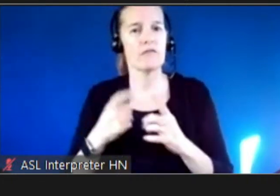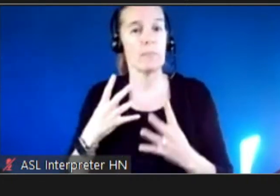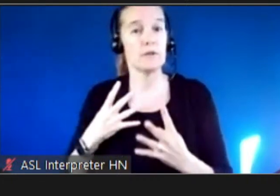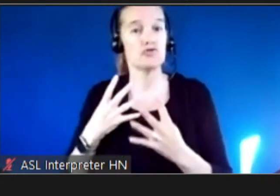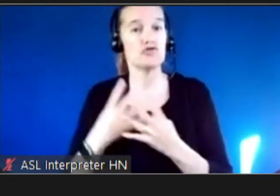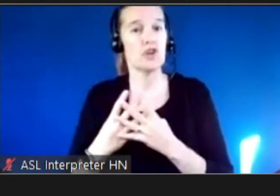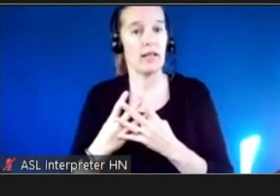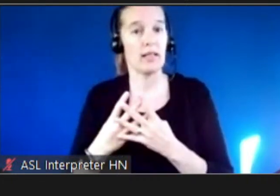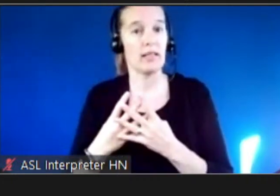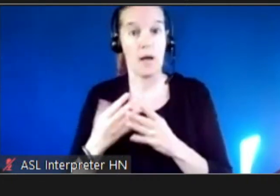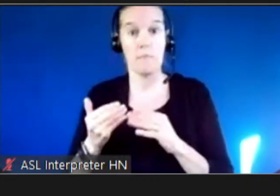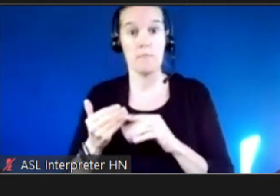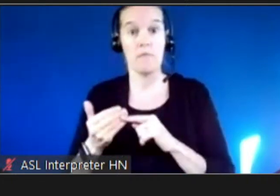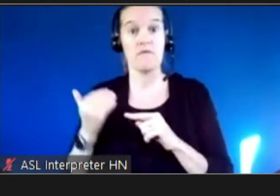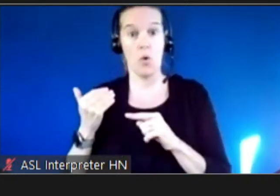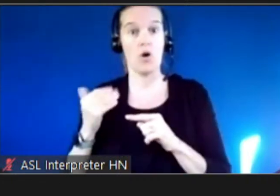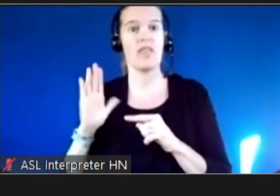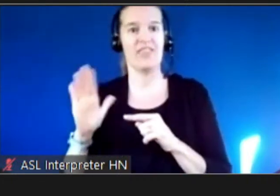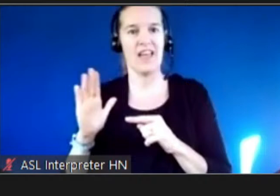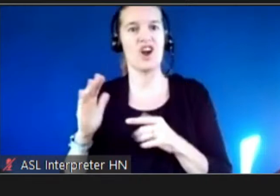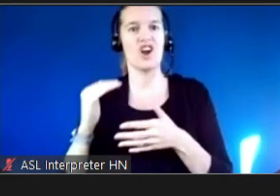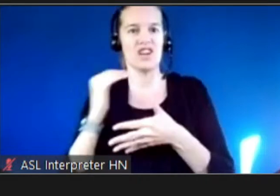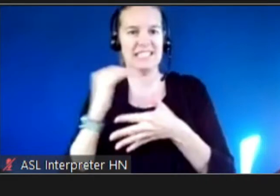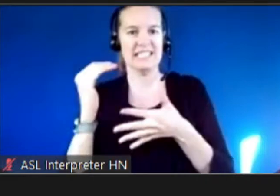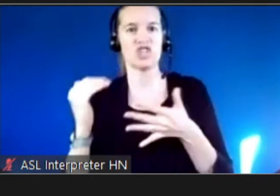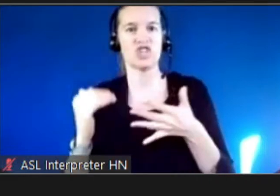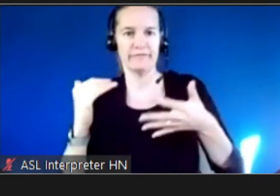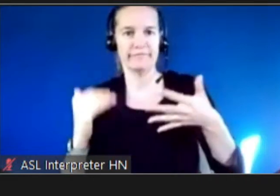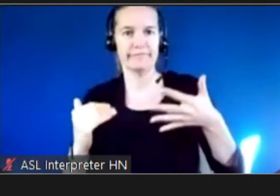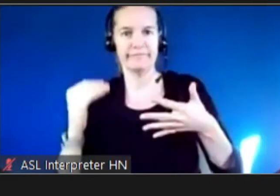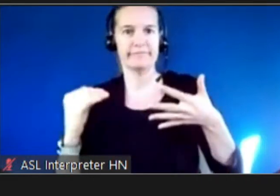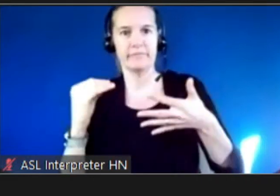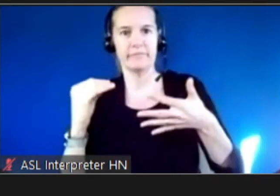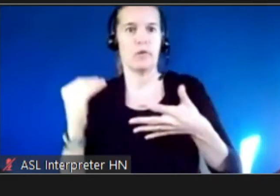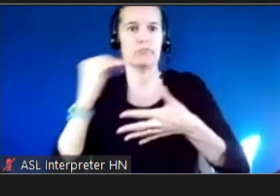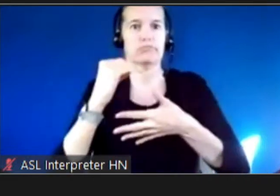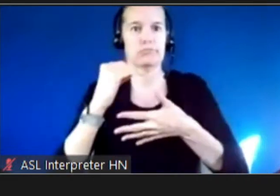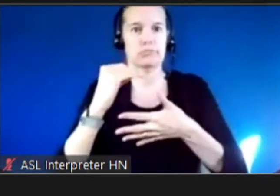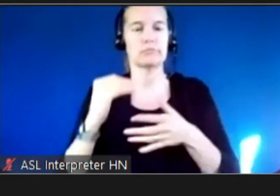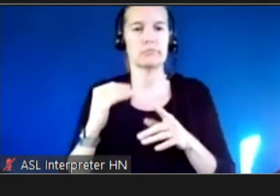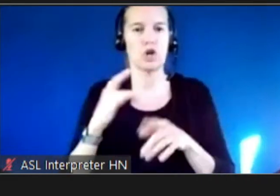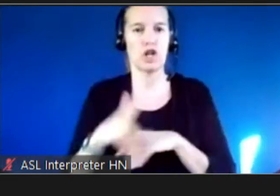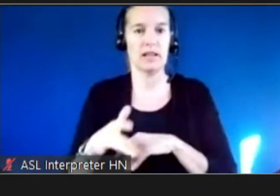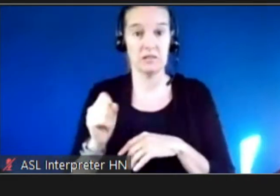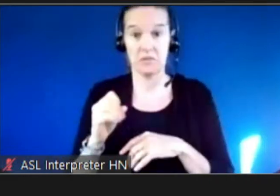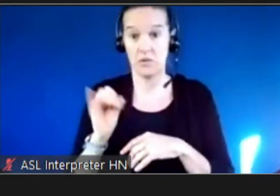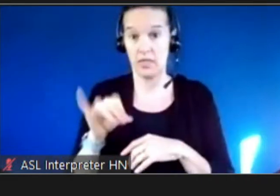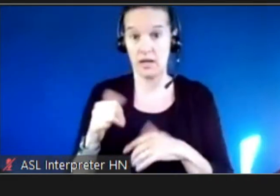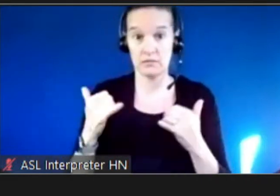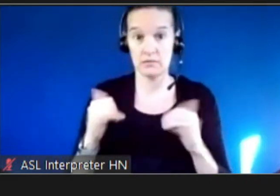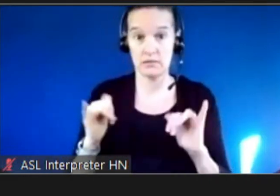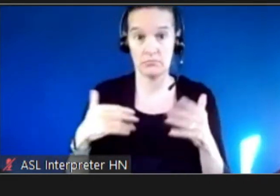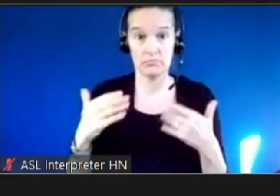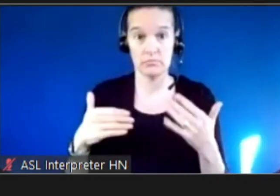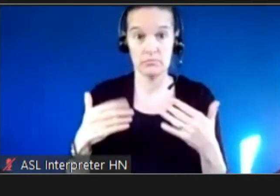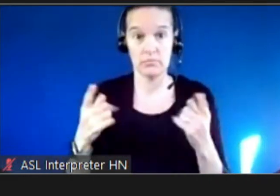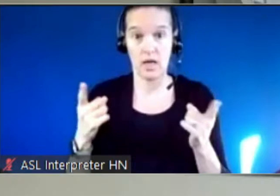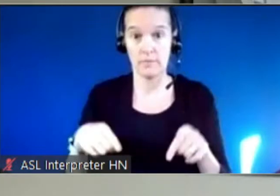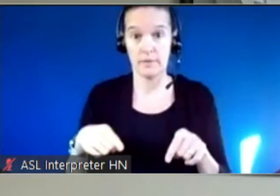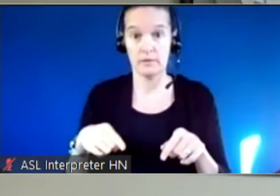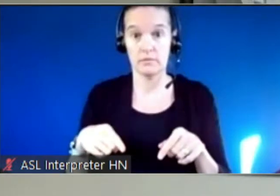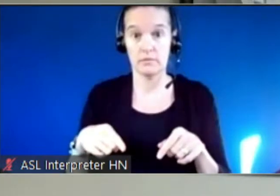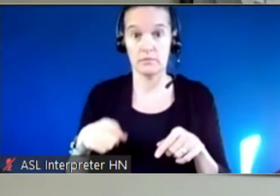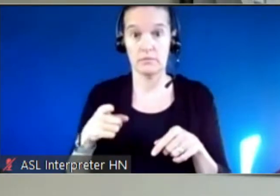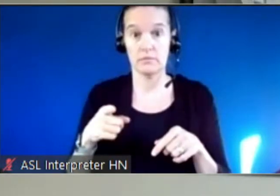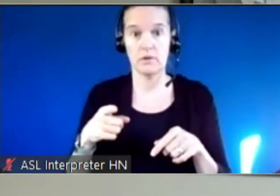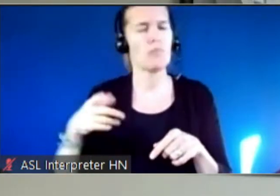if there's an update on efforts to vaccinate the inmates at the jail. Yes, Sarah, that